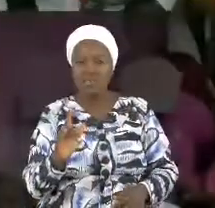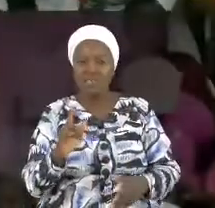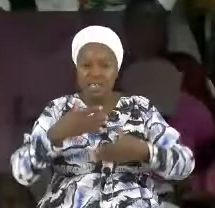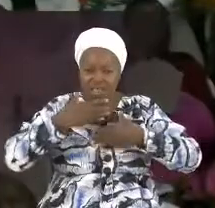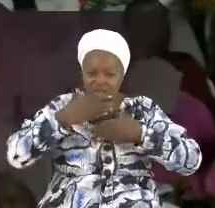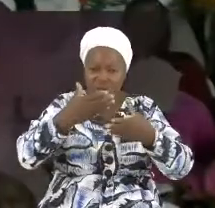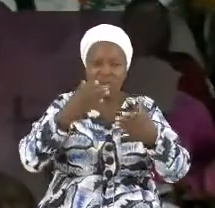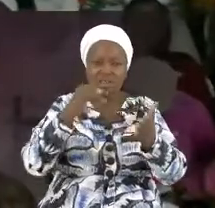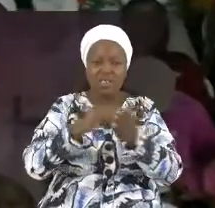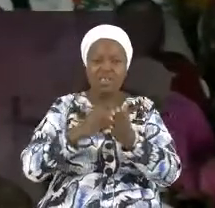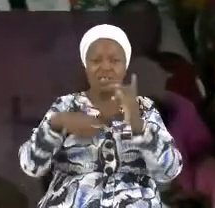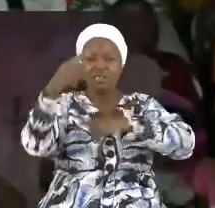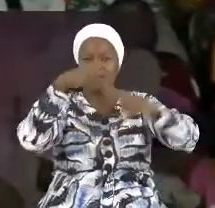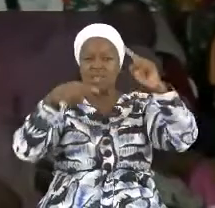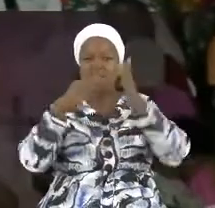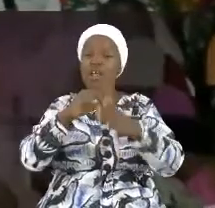"surely,